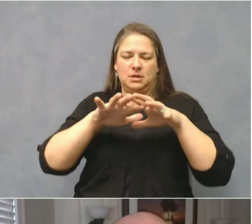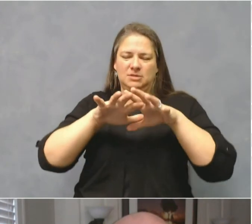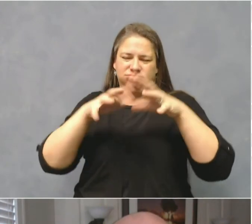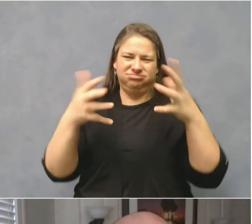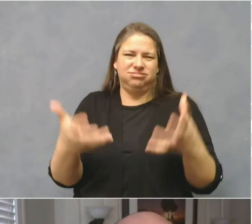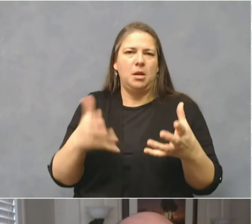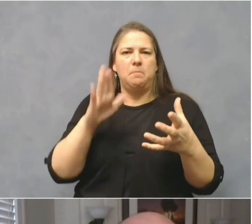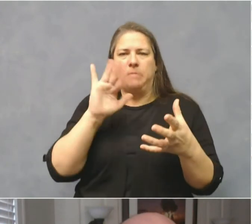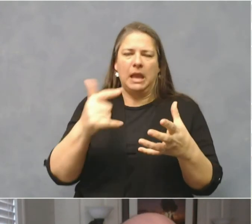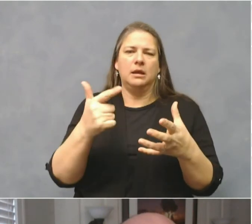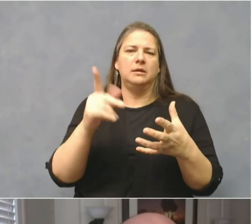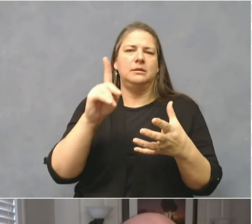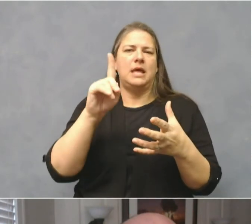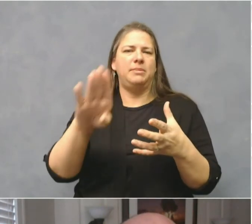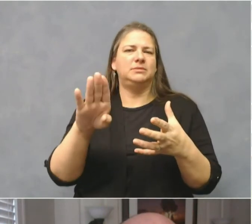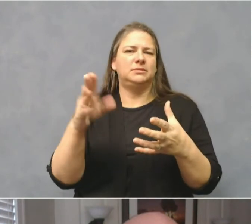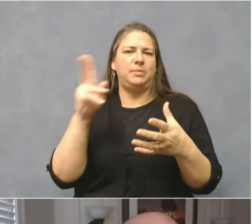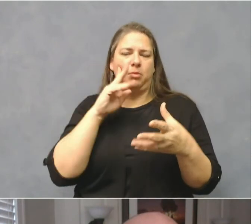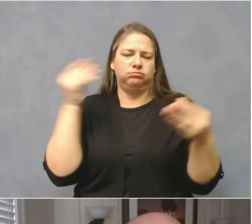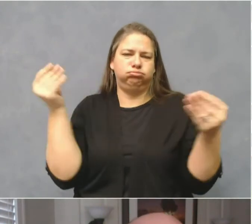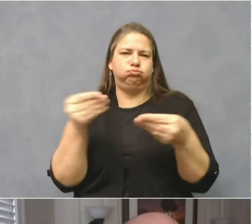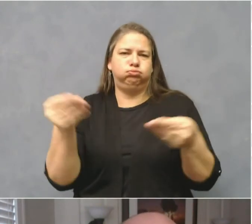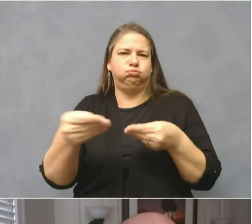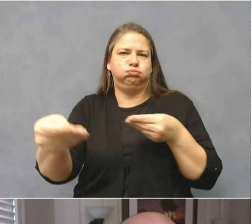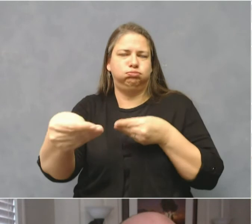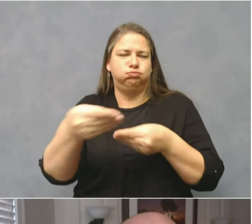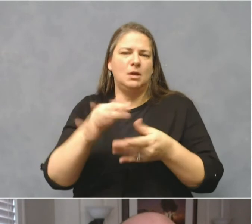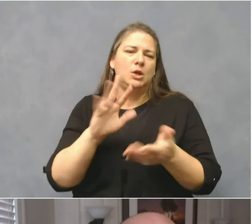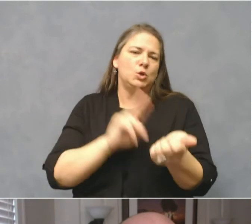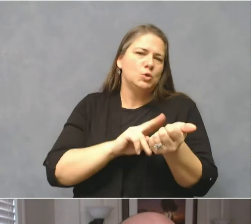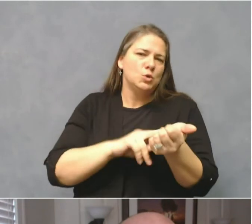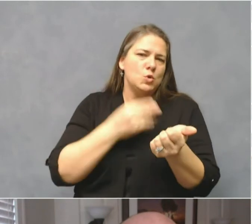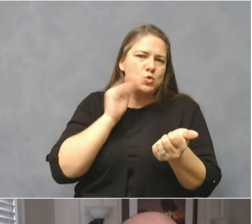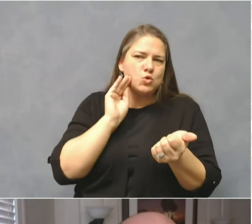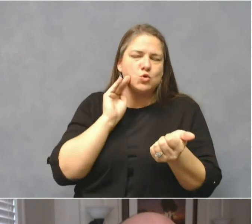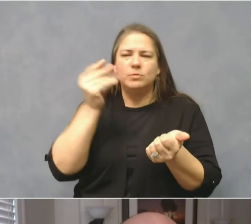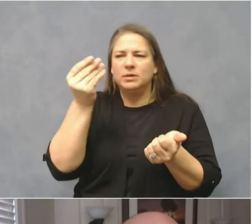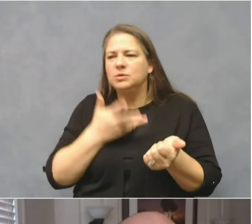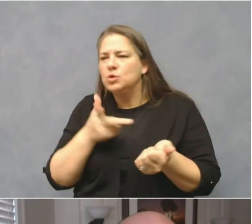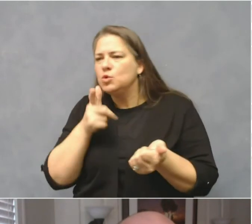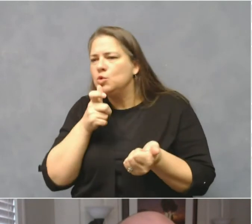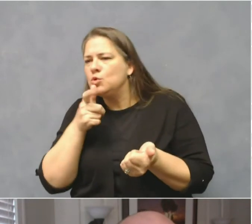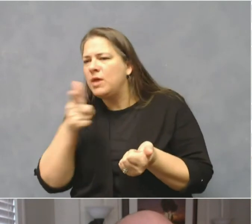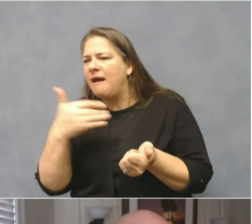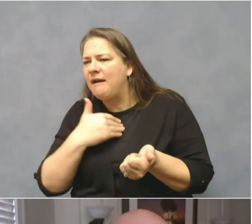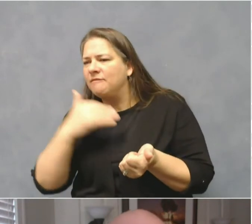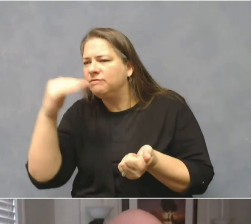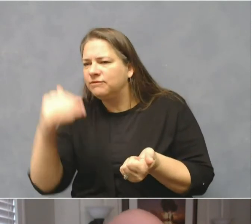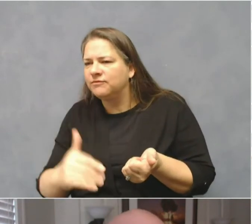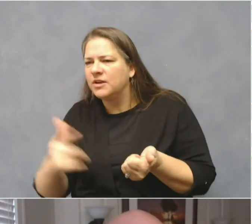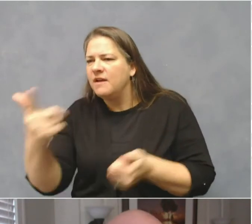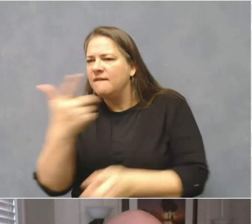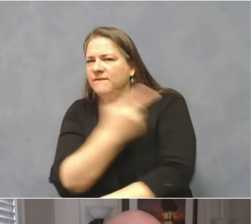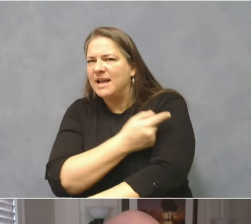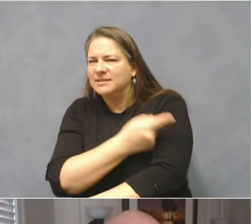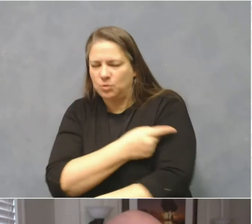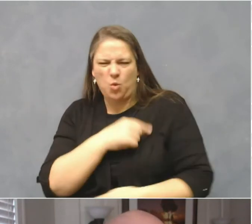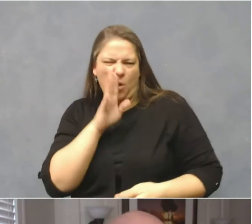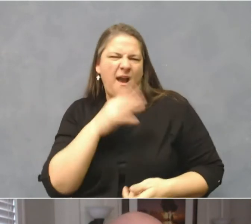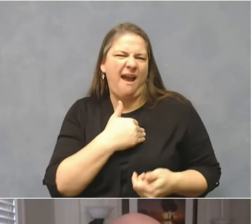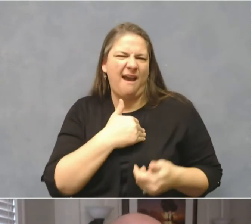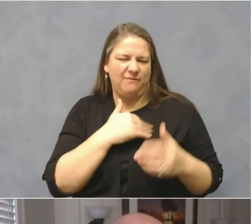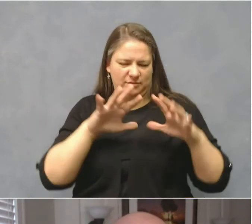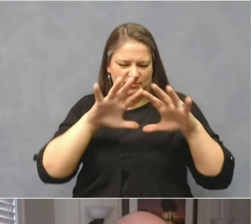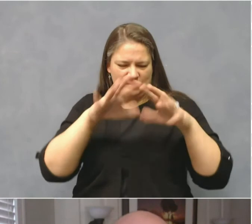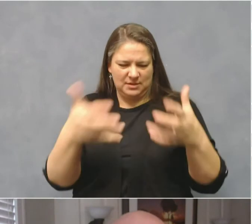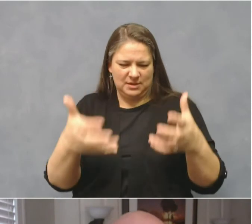CVS and Walgreens will. The nursing homes will tell us their people, their rosters, and then we'll vaccinate them. So we'll have a number of different checks. It will